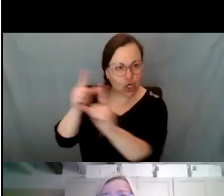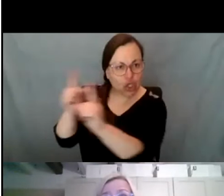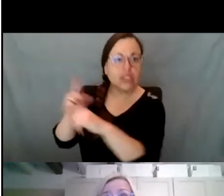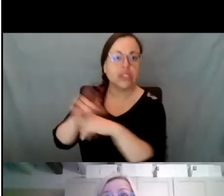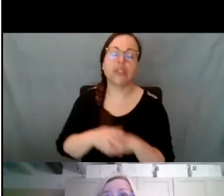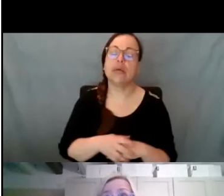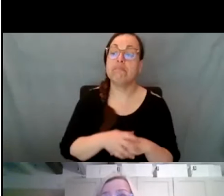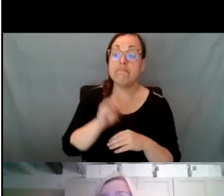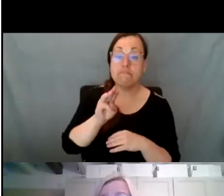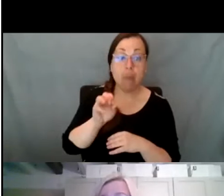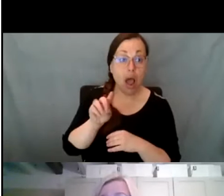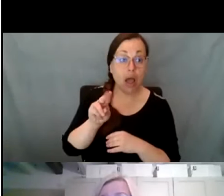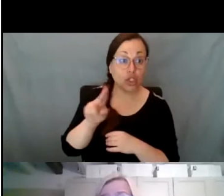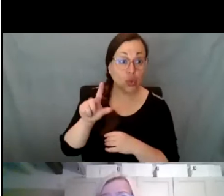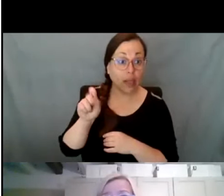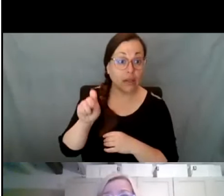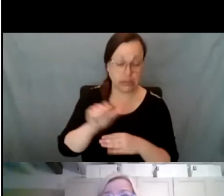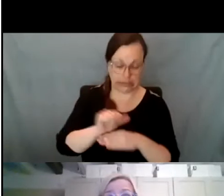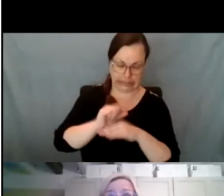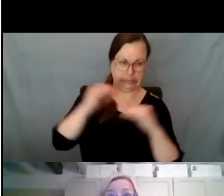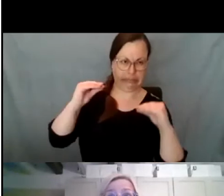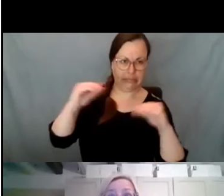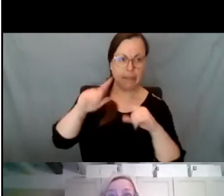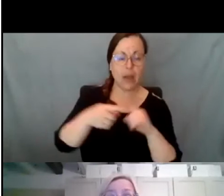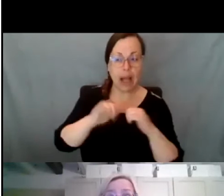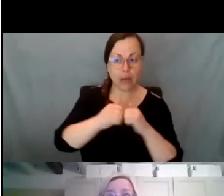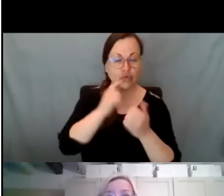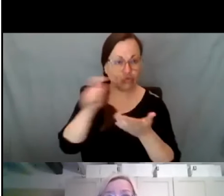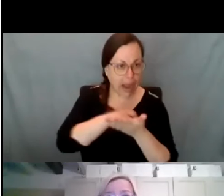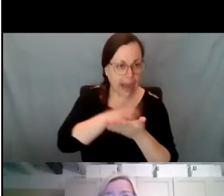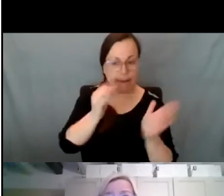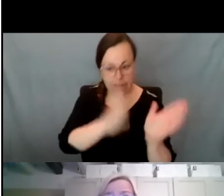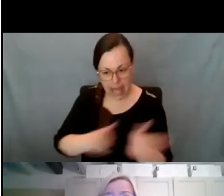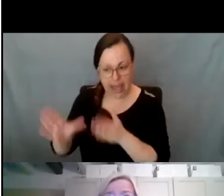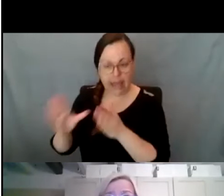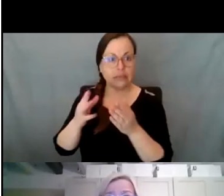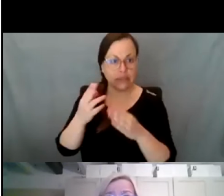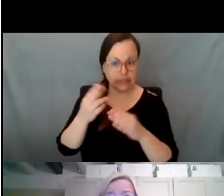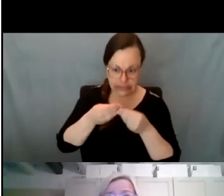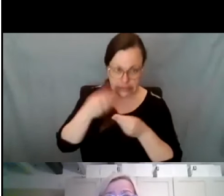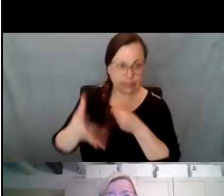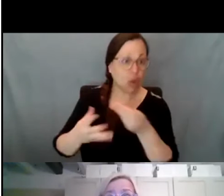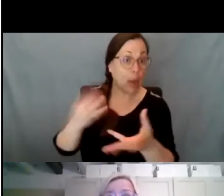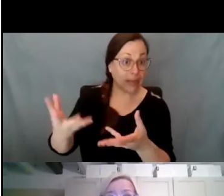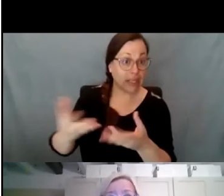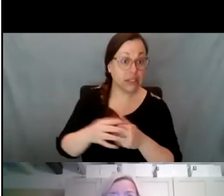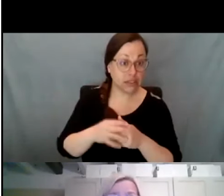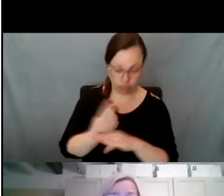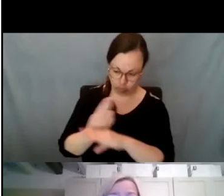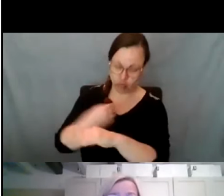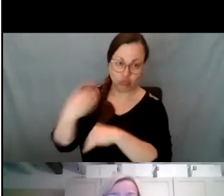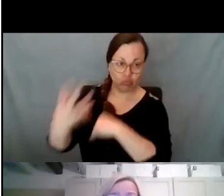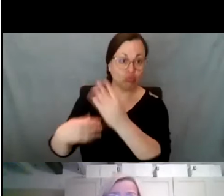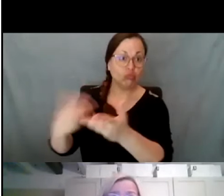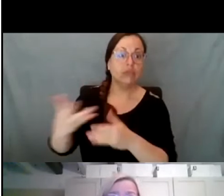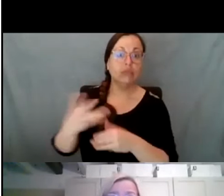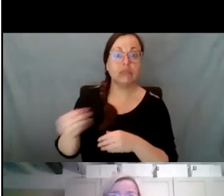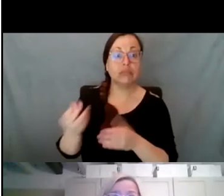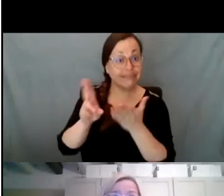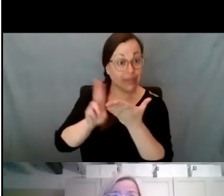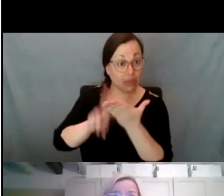write and plan for the deployment with thousands of enrollments, and also trainings